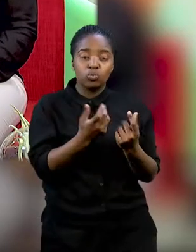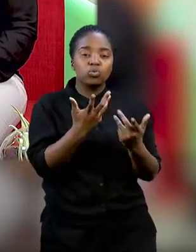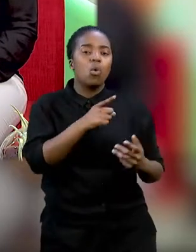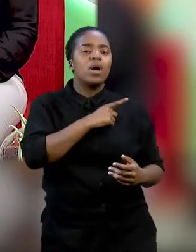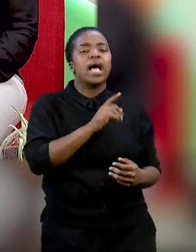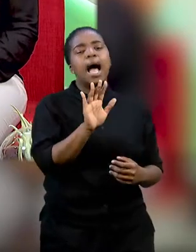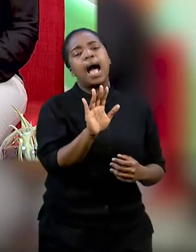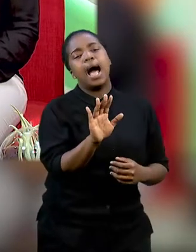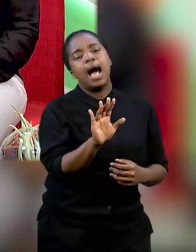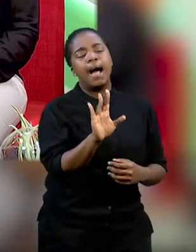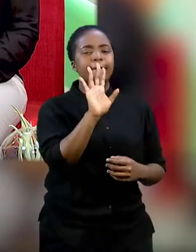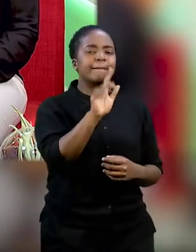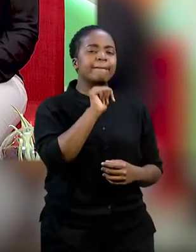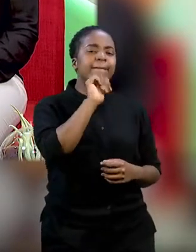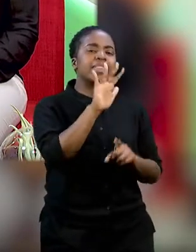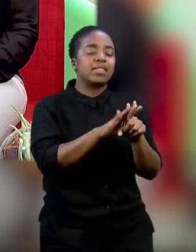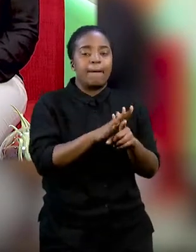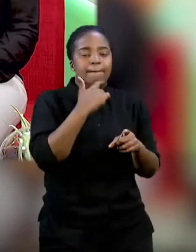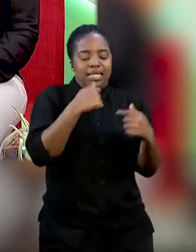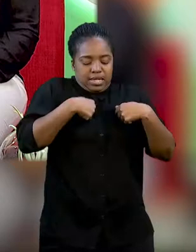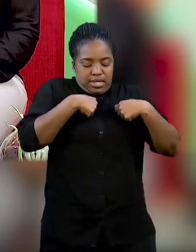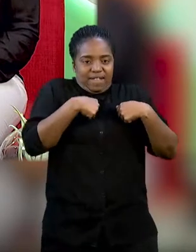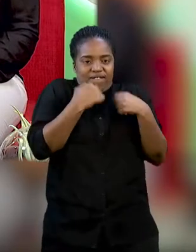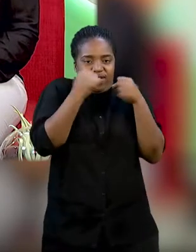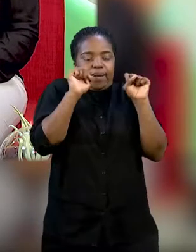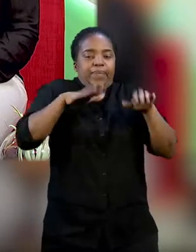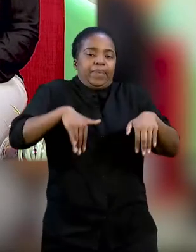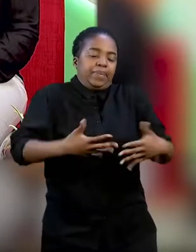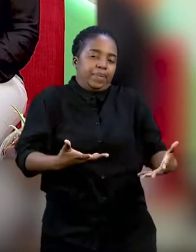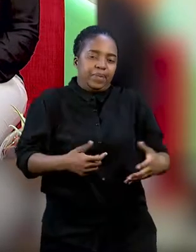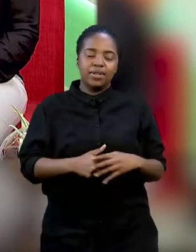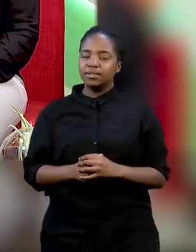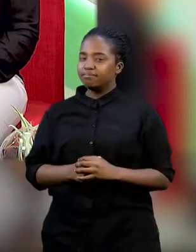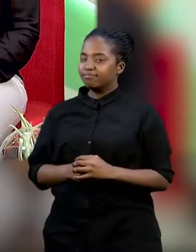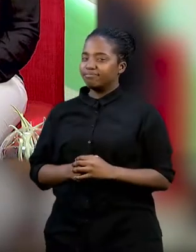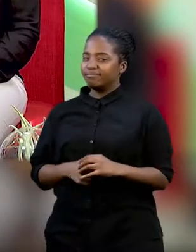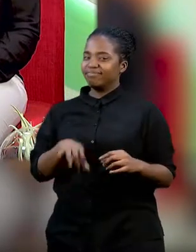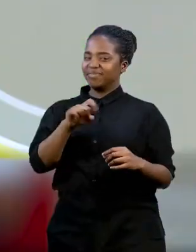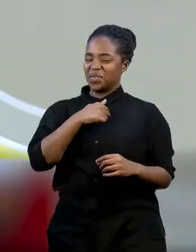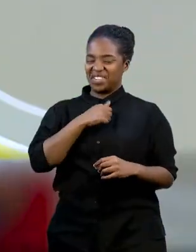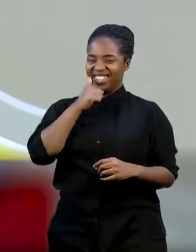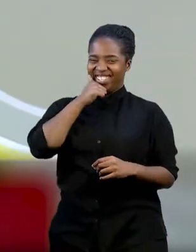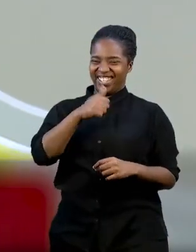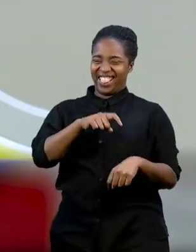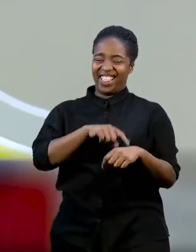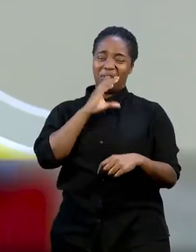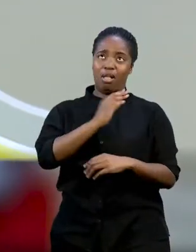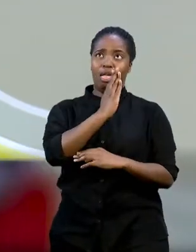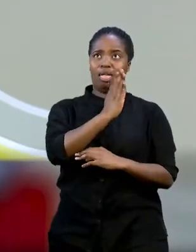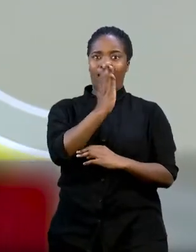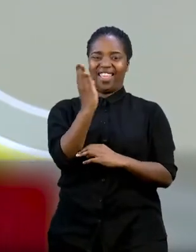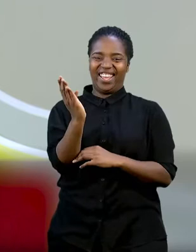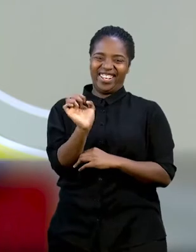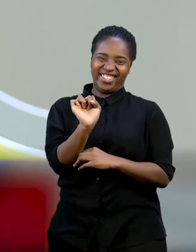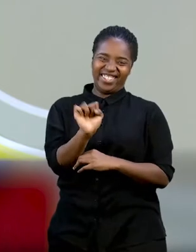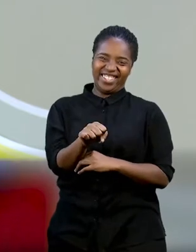it. Because, may sit, I know, then as I got cool leg, as it cool now. Yazi the way kumnandi ngakhona